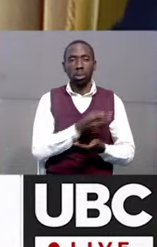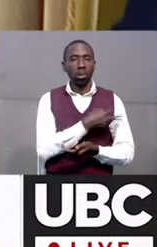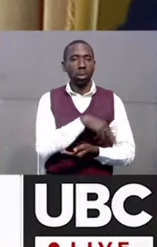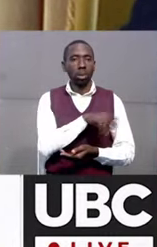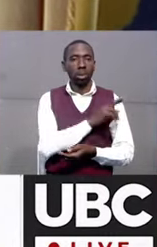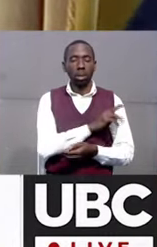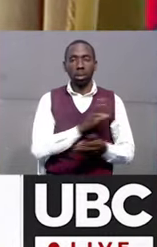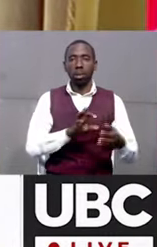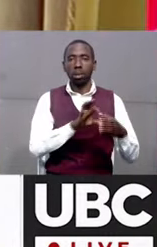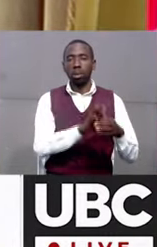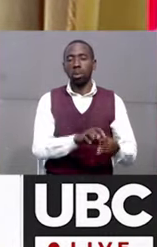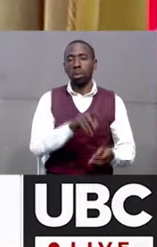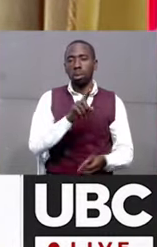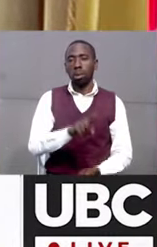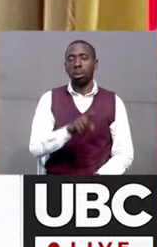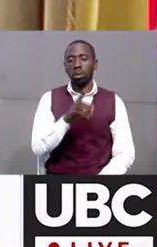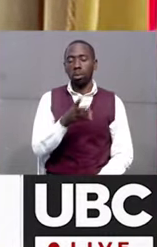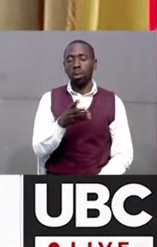to Rule